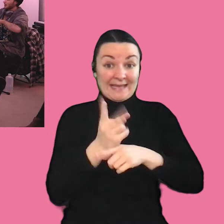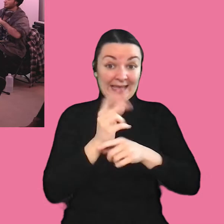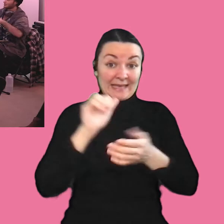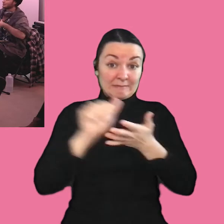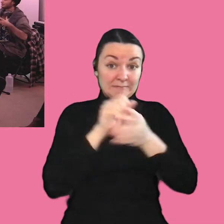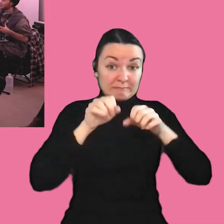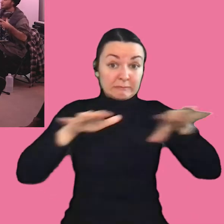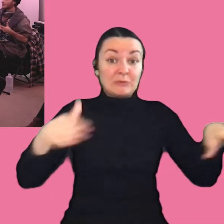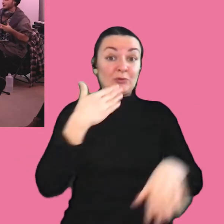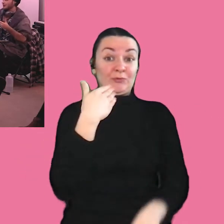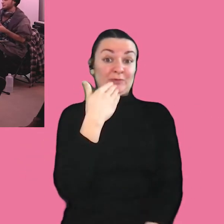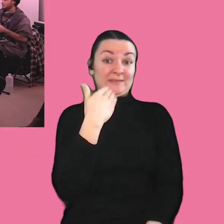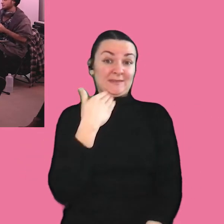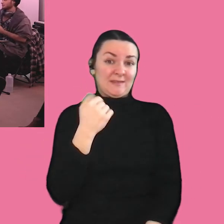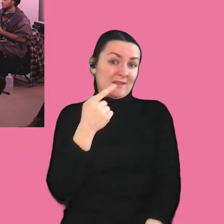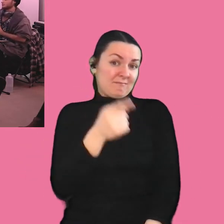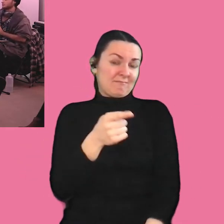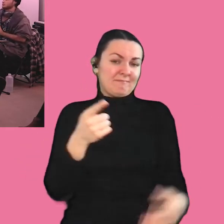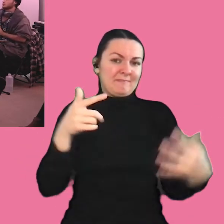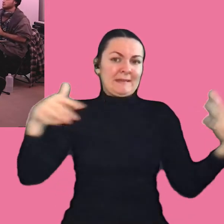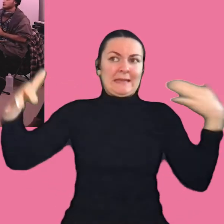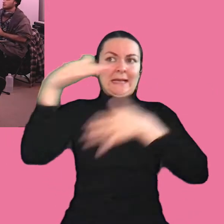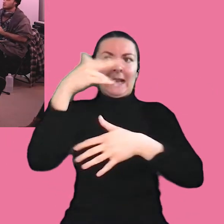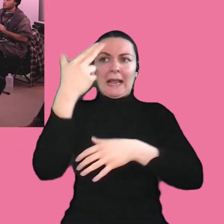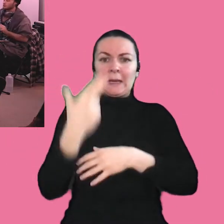work out where we're starting from.